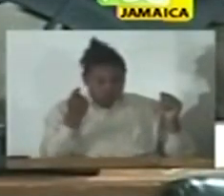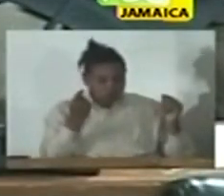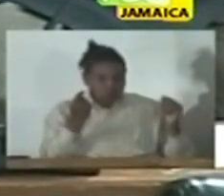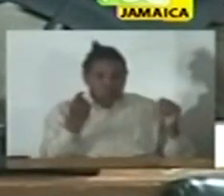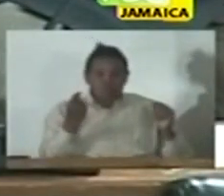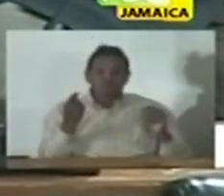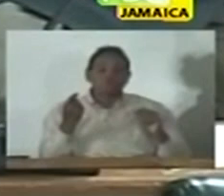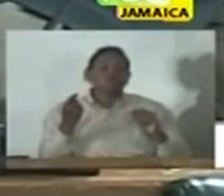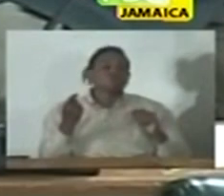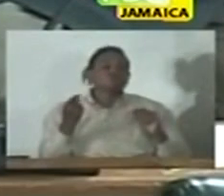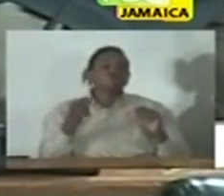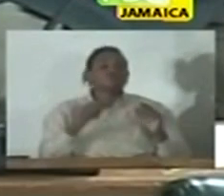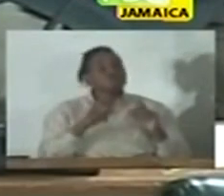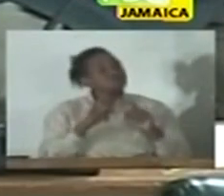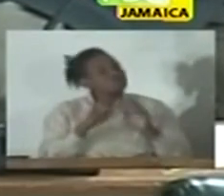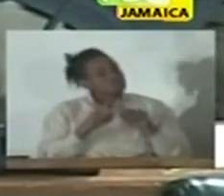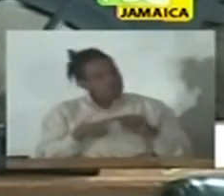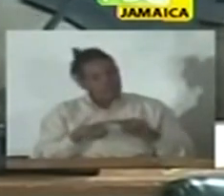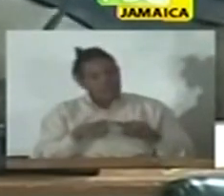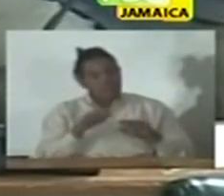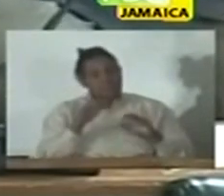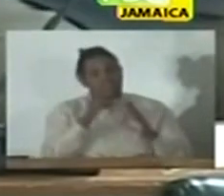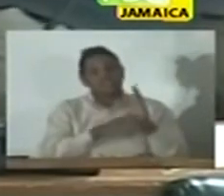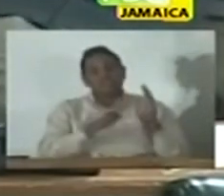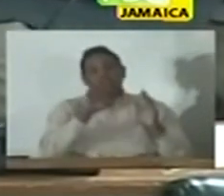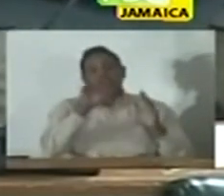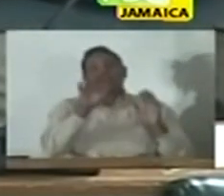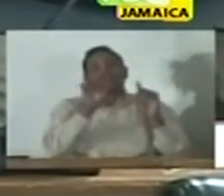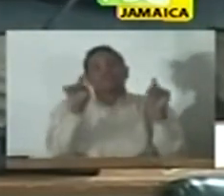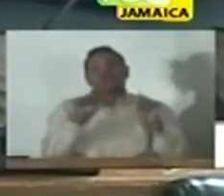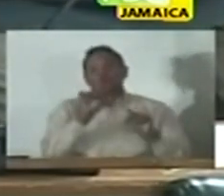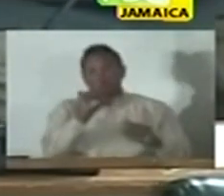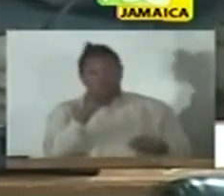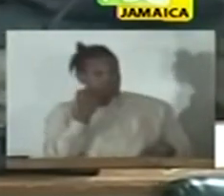rely on section 43.1. So you can continue, Senator Brown.